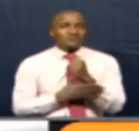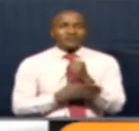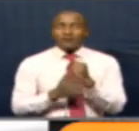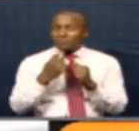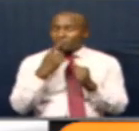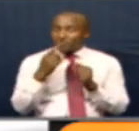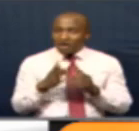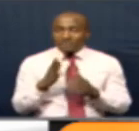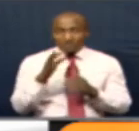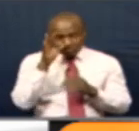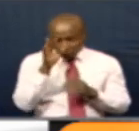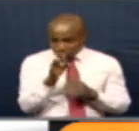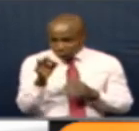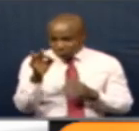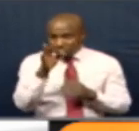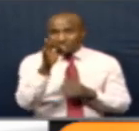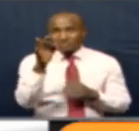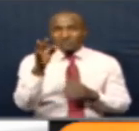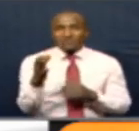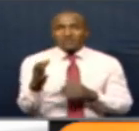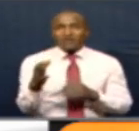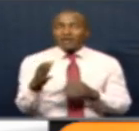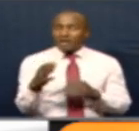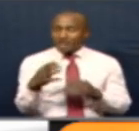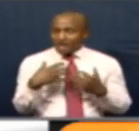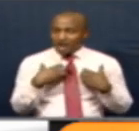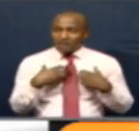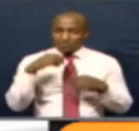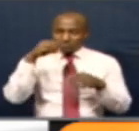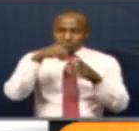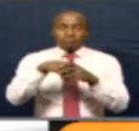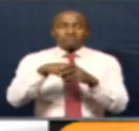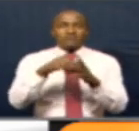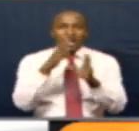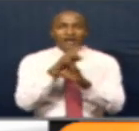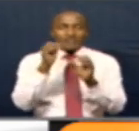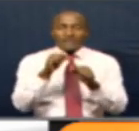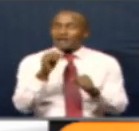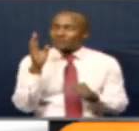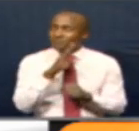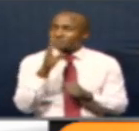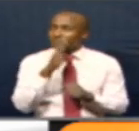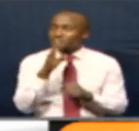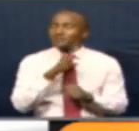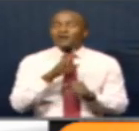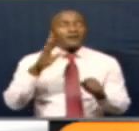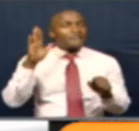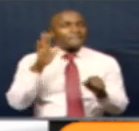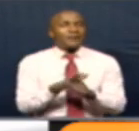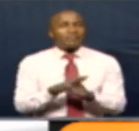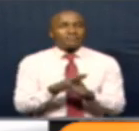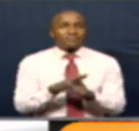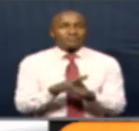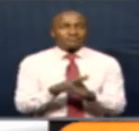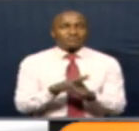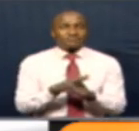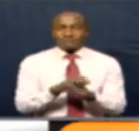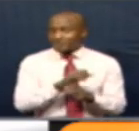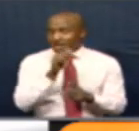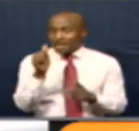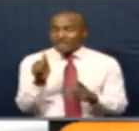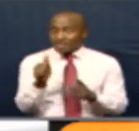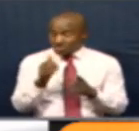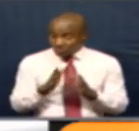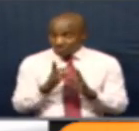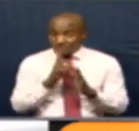have portals that are large enough to hide livestock. Backstreet lanes are filthy with garbage, stinking to high heavens, etc. Another one still on